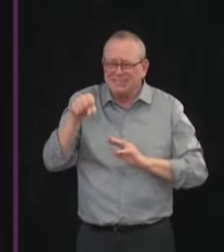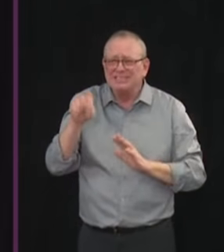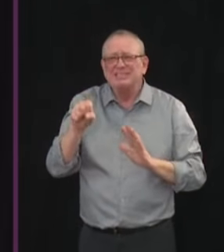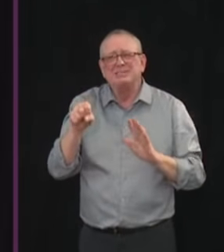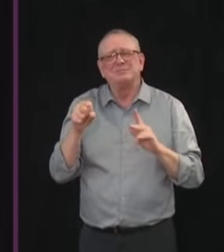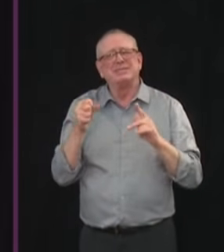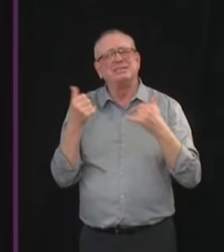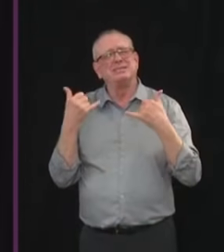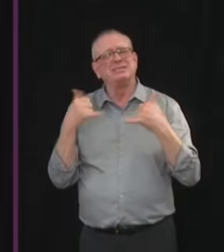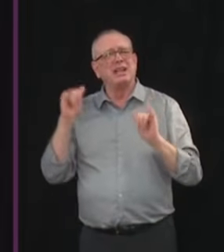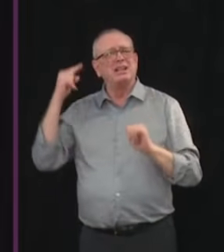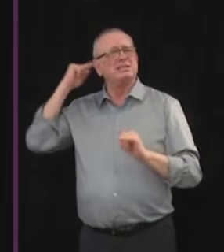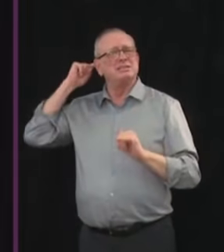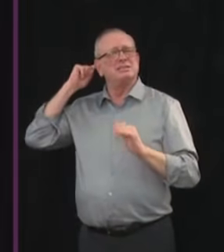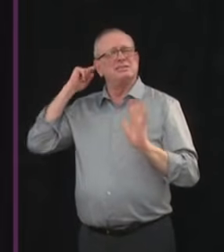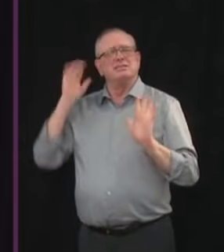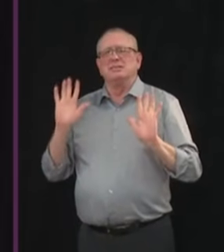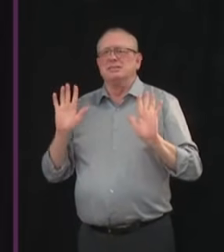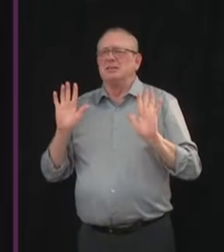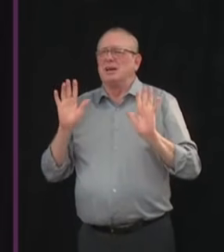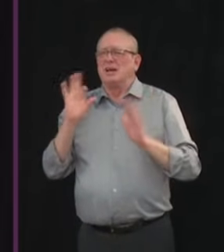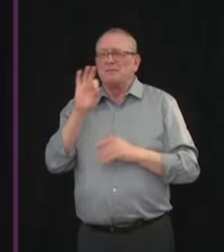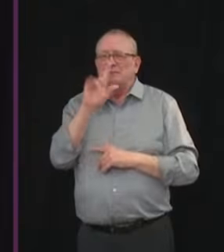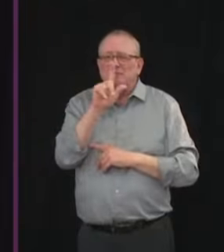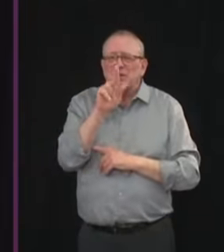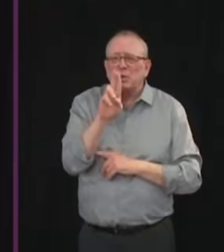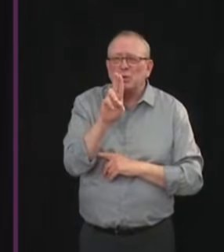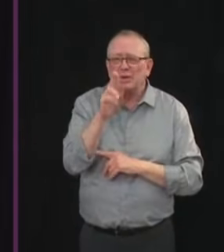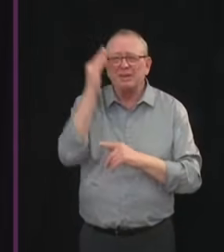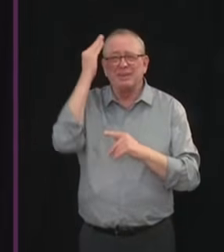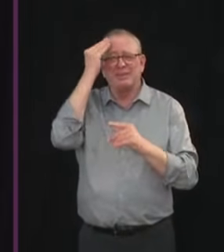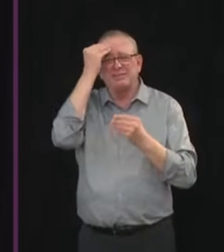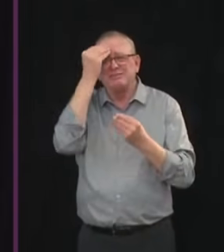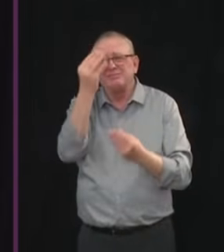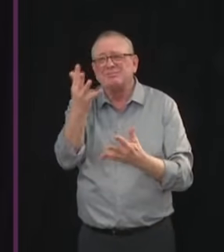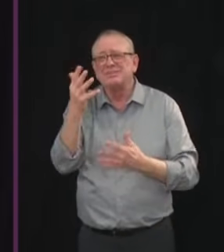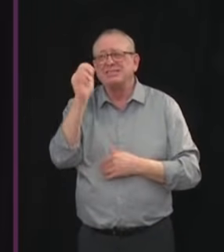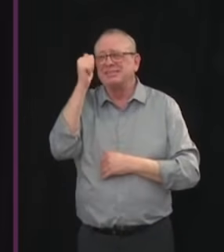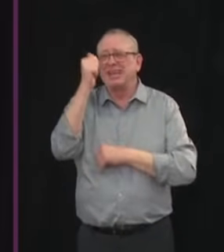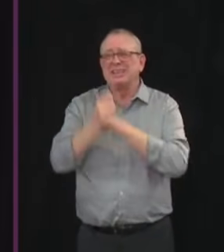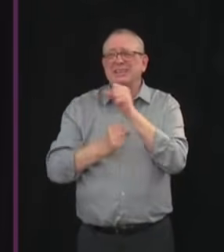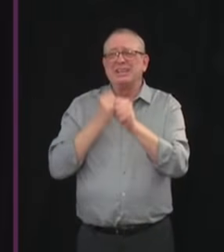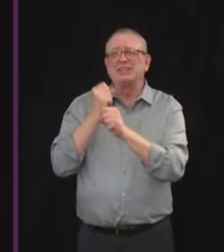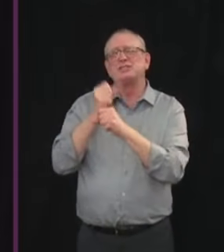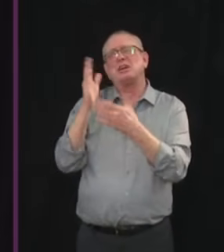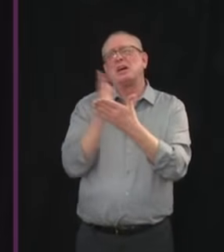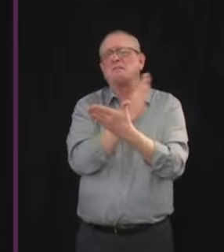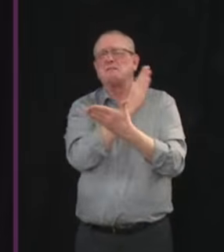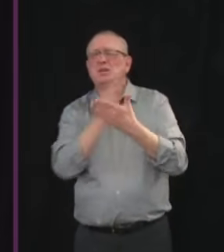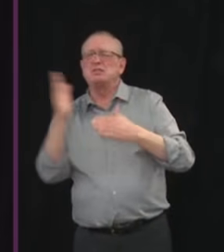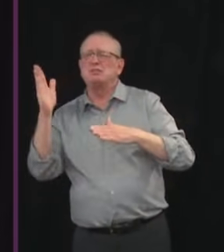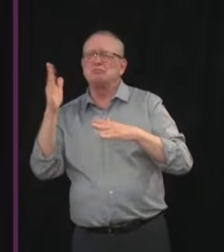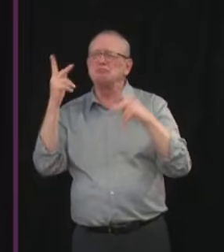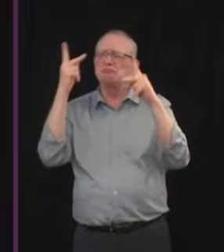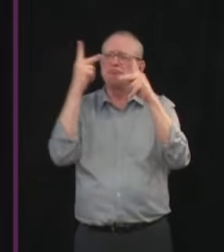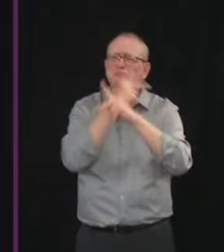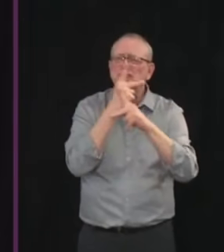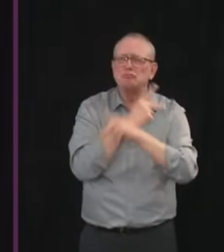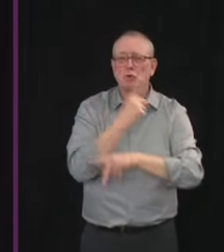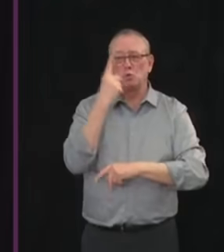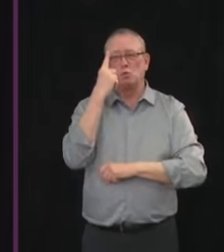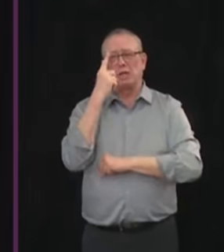over the past 10 years, the average annual recorded death toll from influenza has been 58